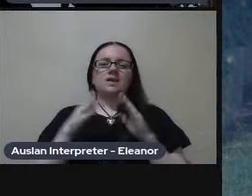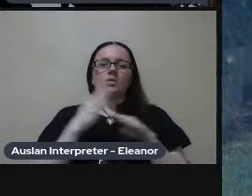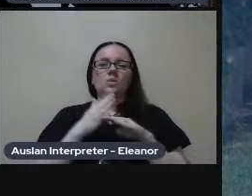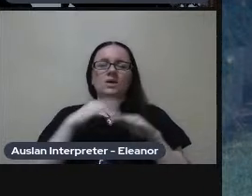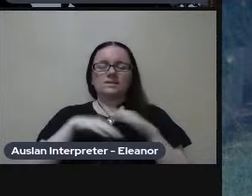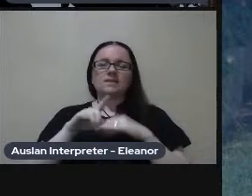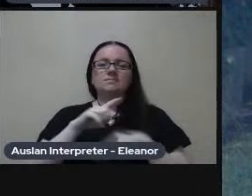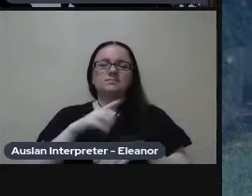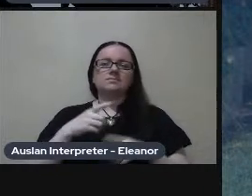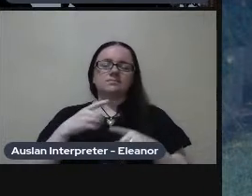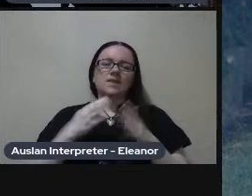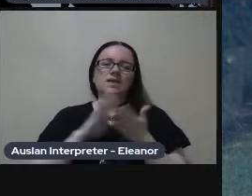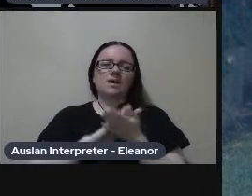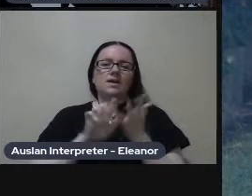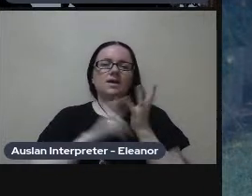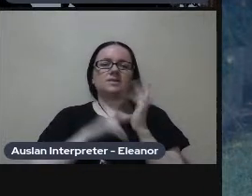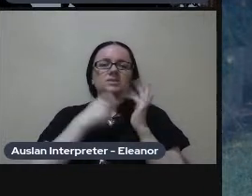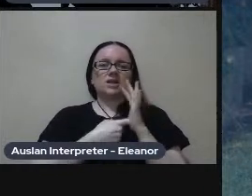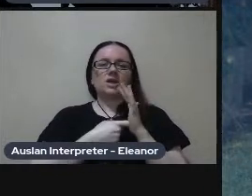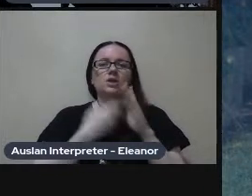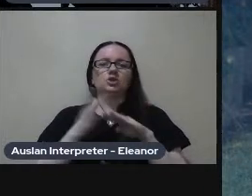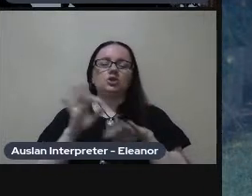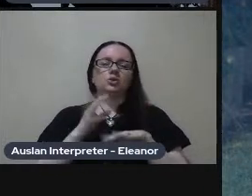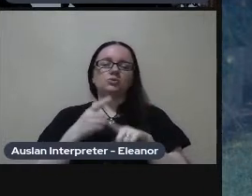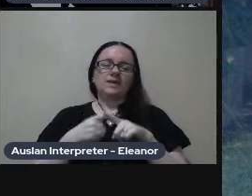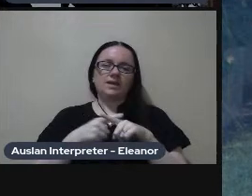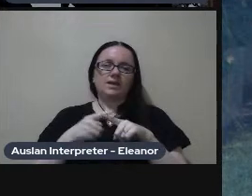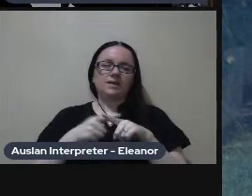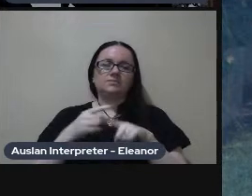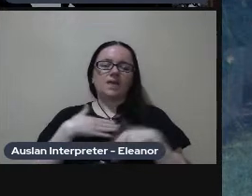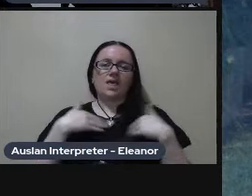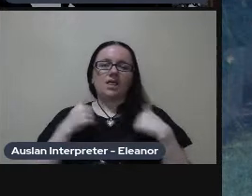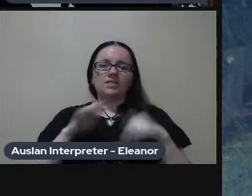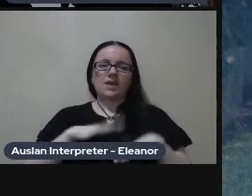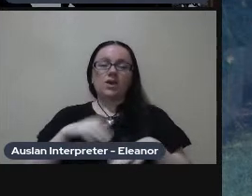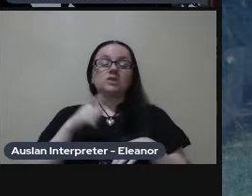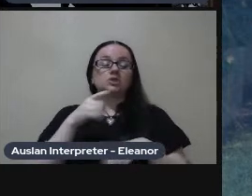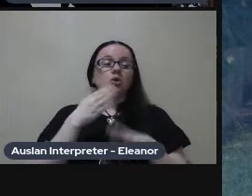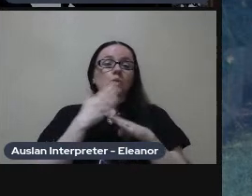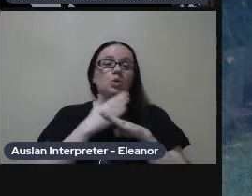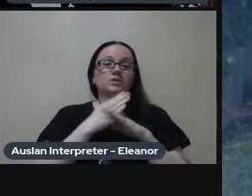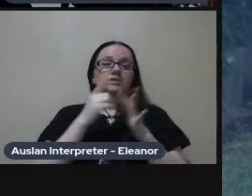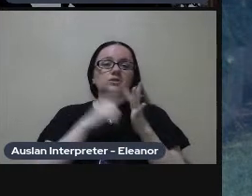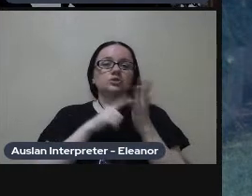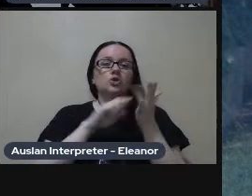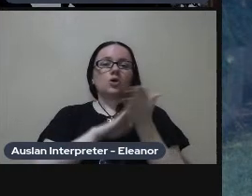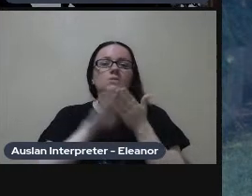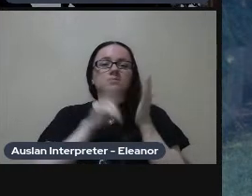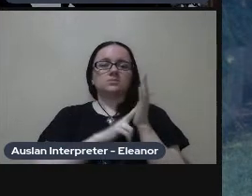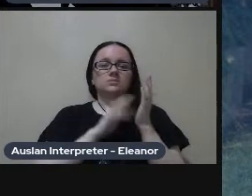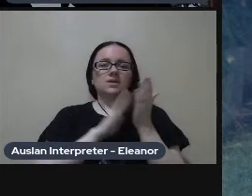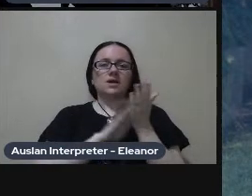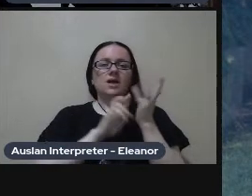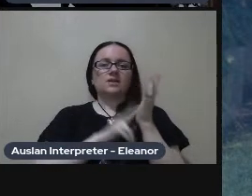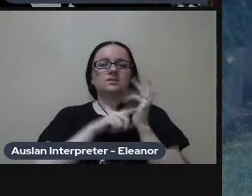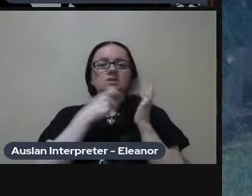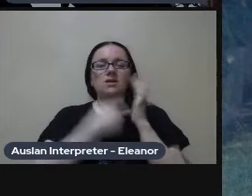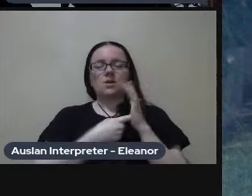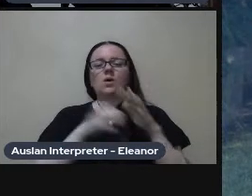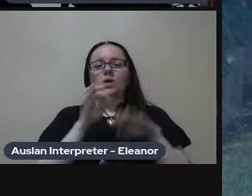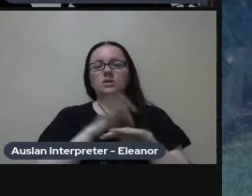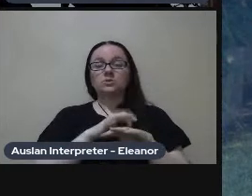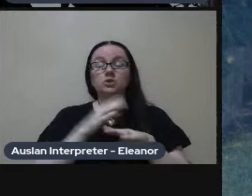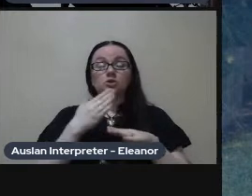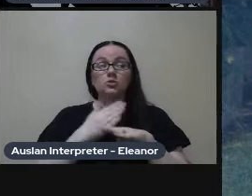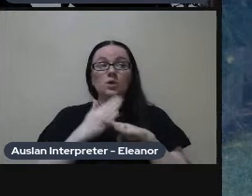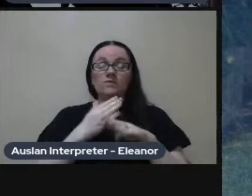Health District. She's based at John Hunter Hospital, and she's been working in community and hospital-based stroke care for nearly 30 years,